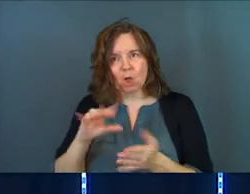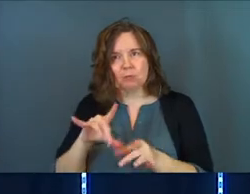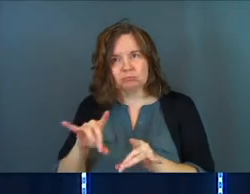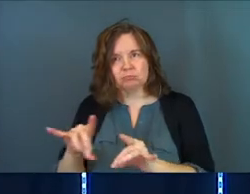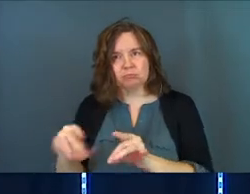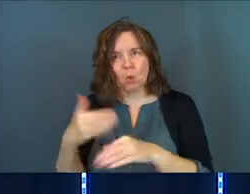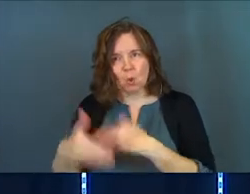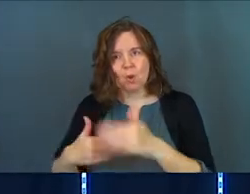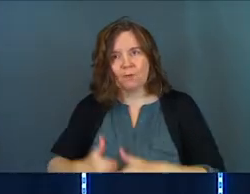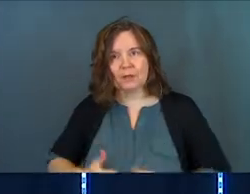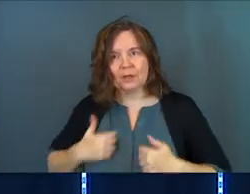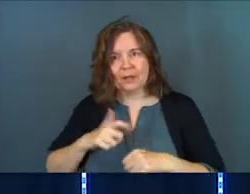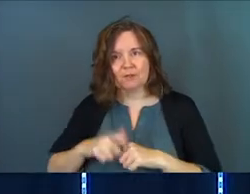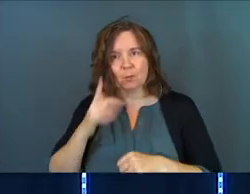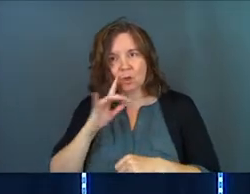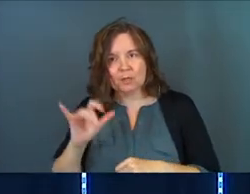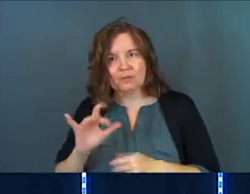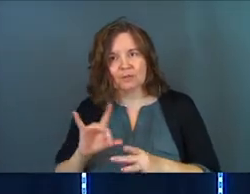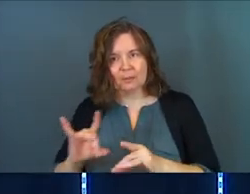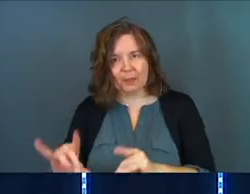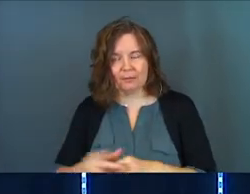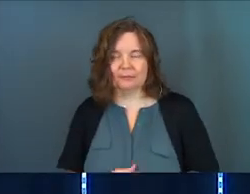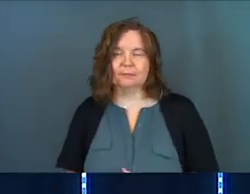learn over their lifetime what the path is.